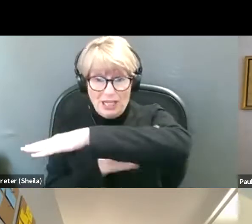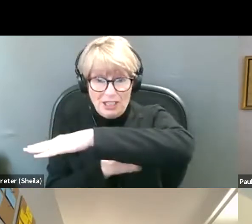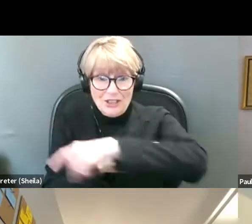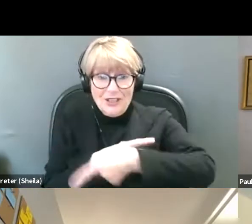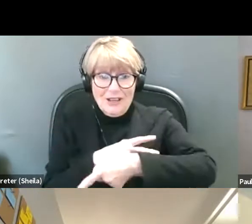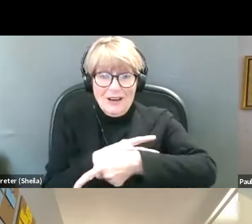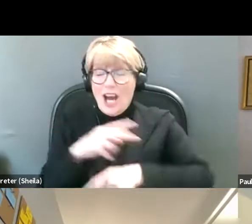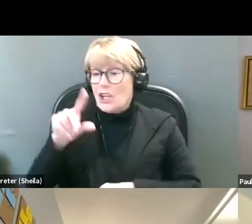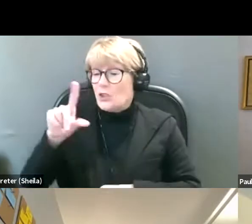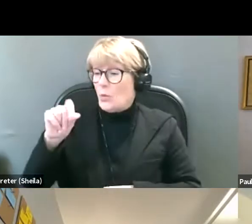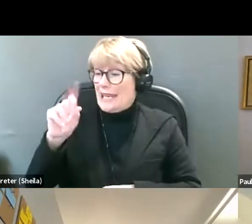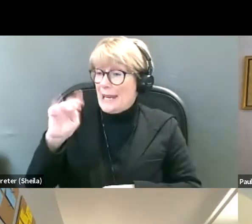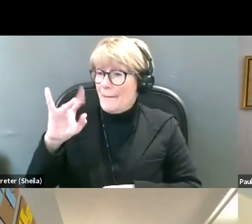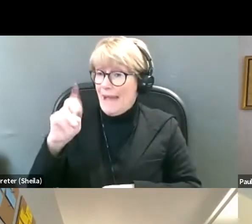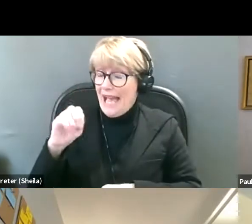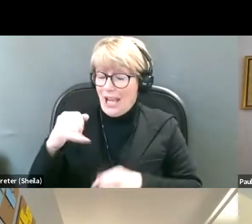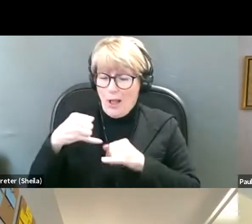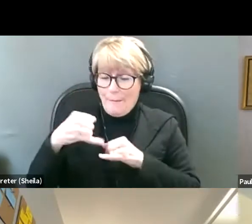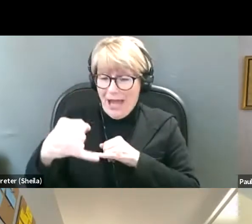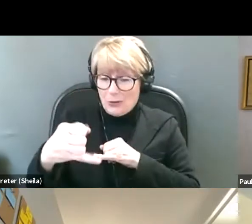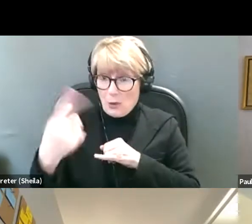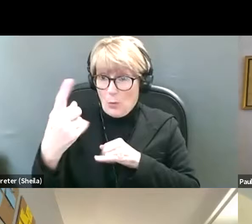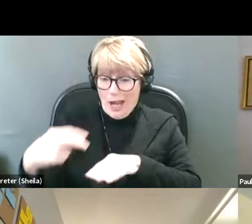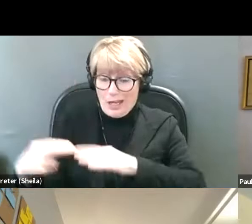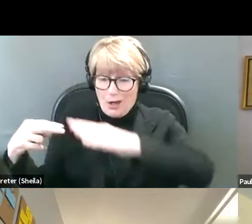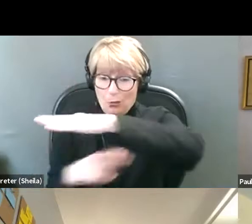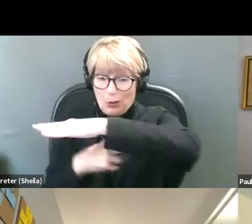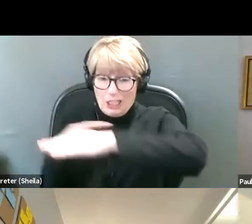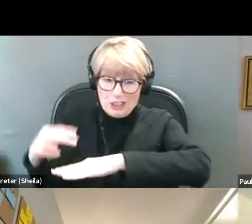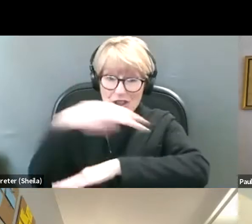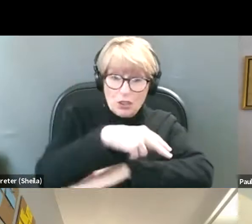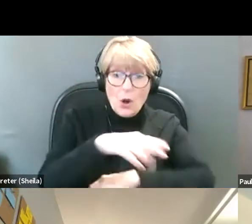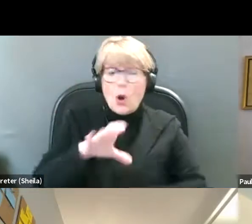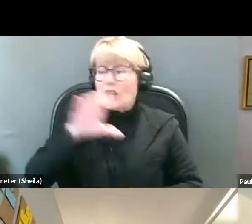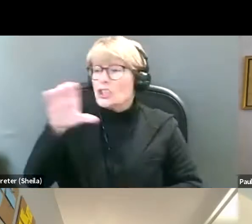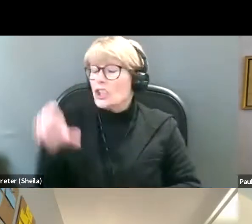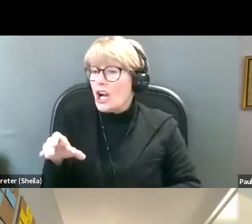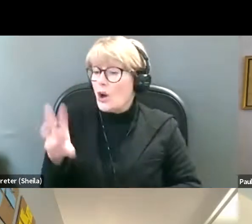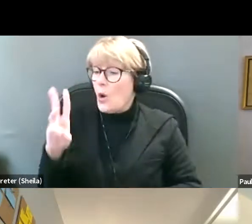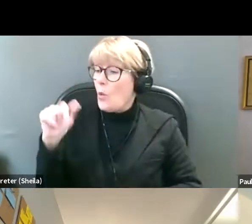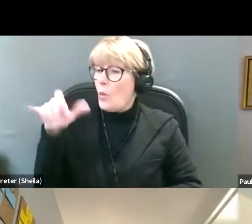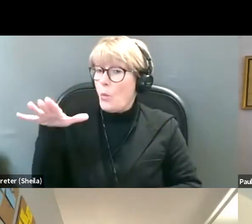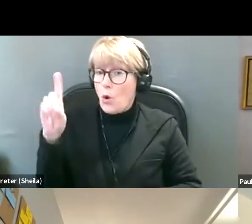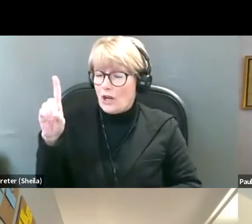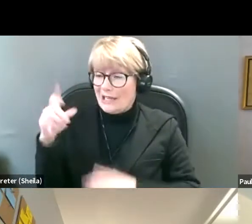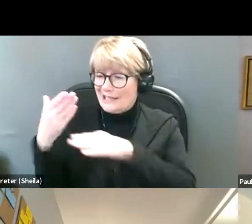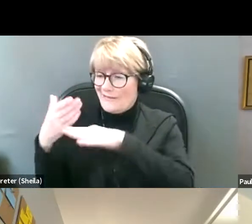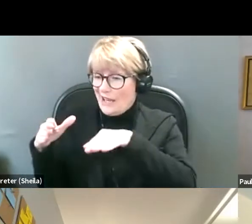boundary, or a Chicago ward split by the Eisenhower.